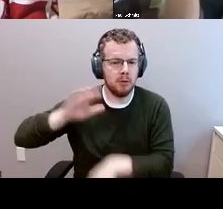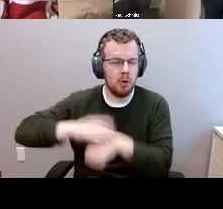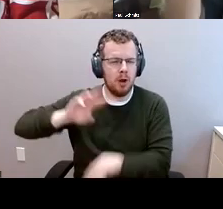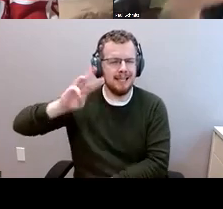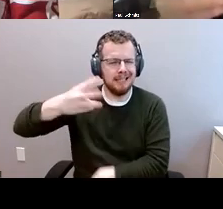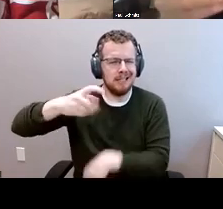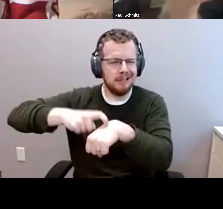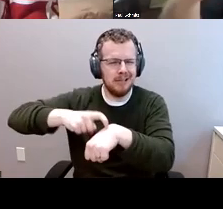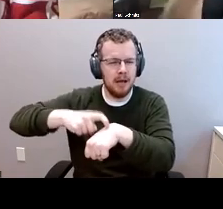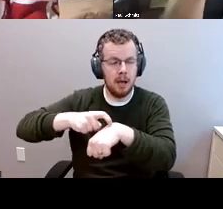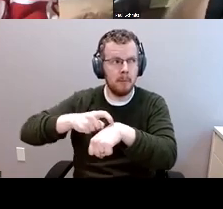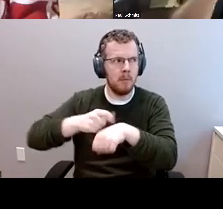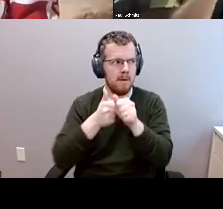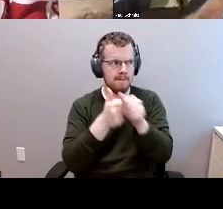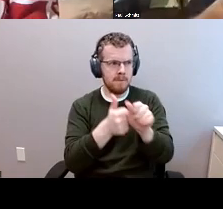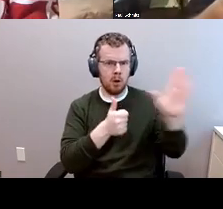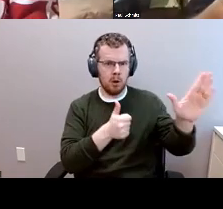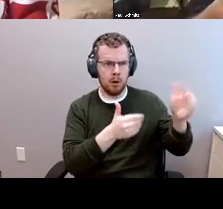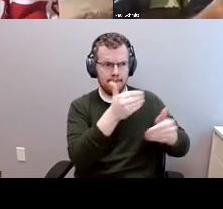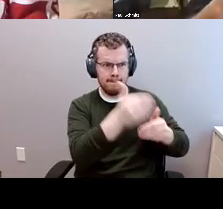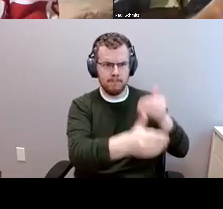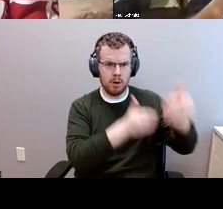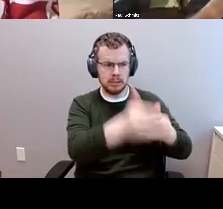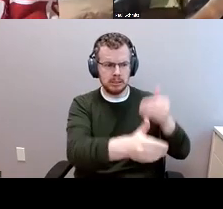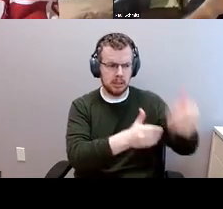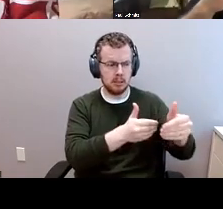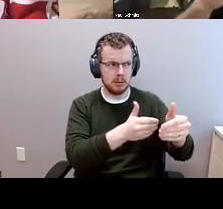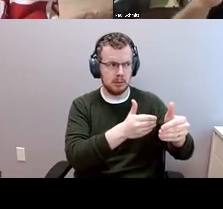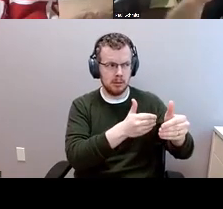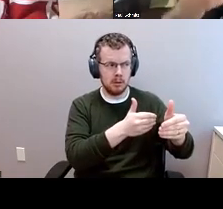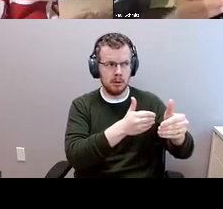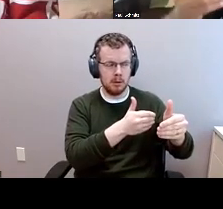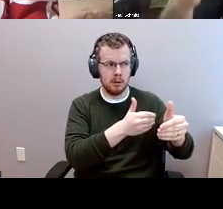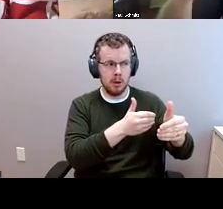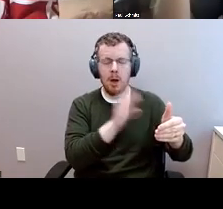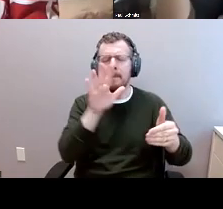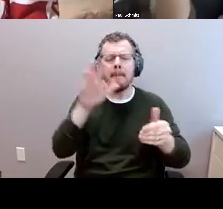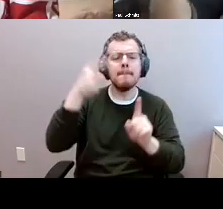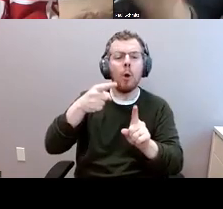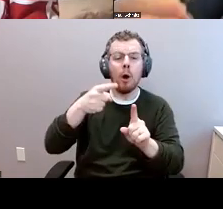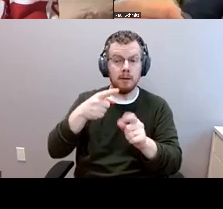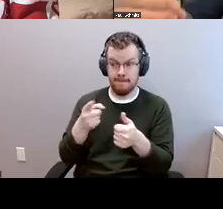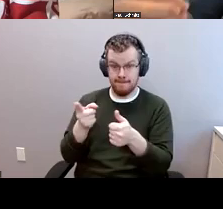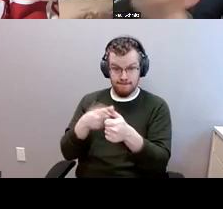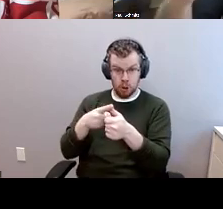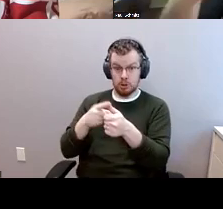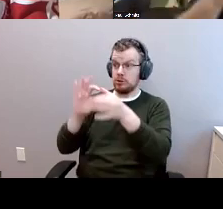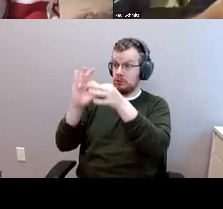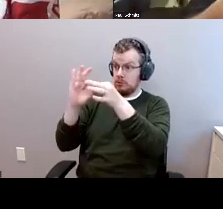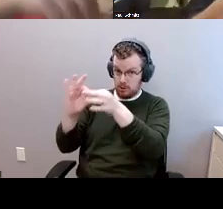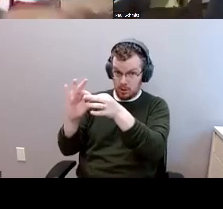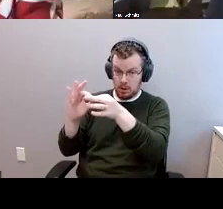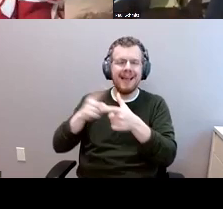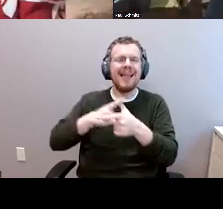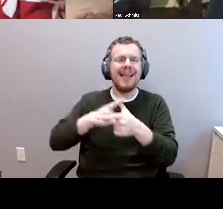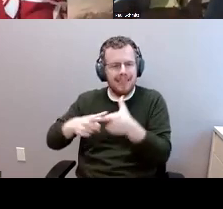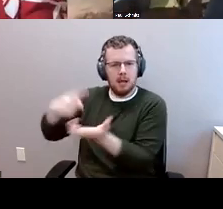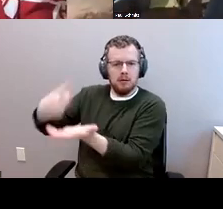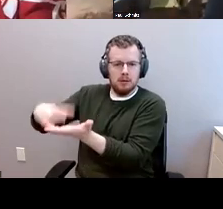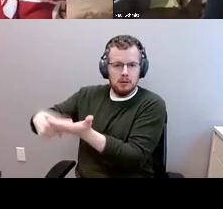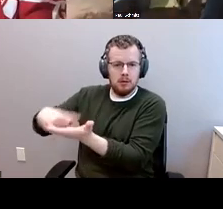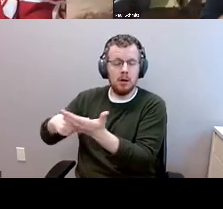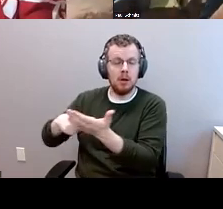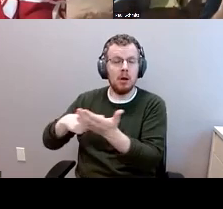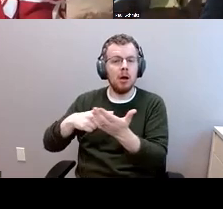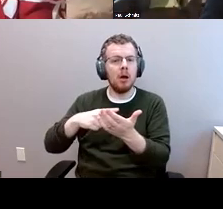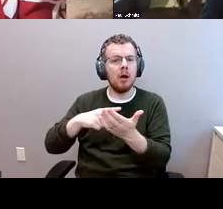they choose how they're going to talk about it. But her point is that build the relationship and then go there versus start the